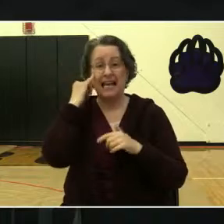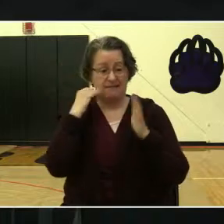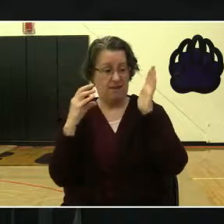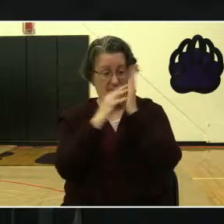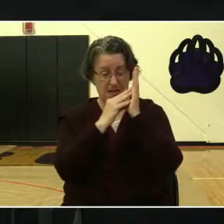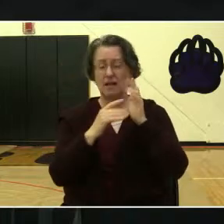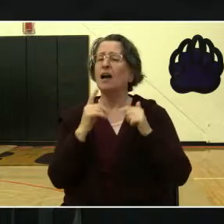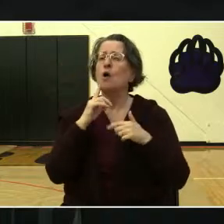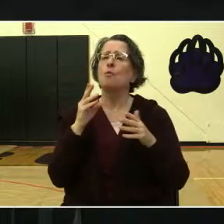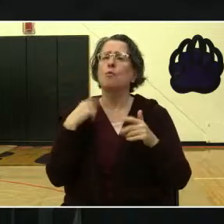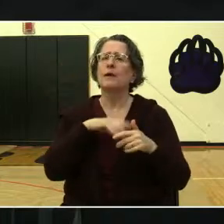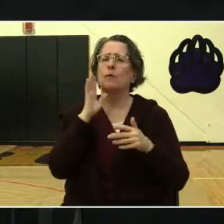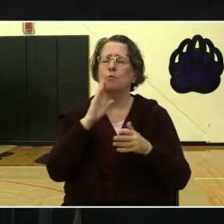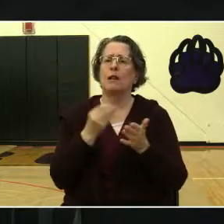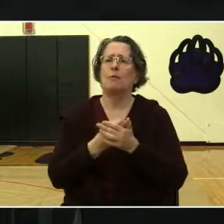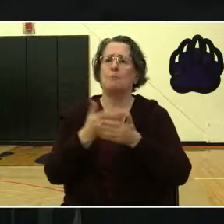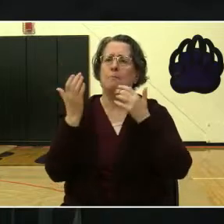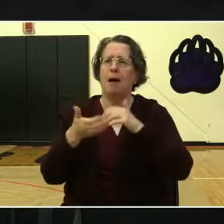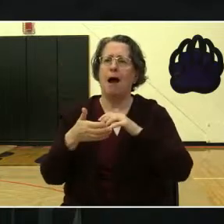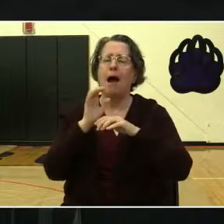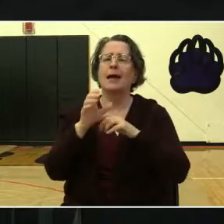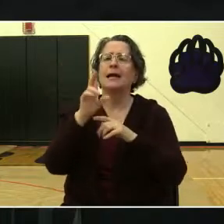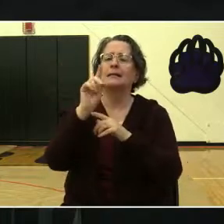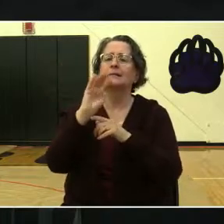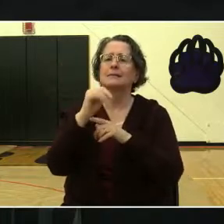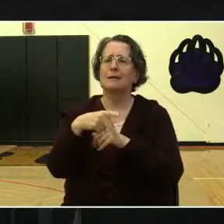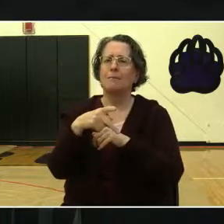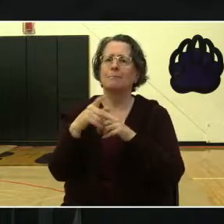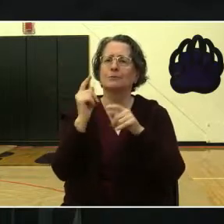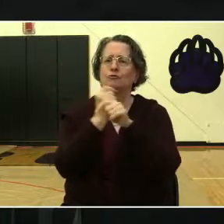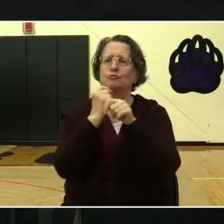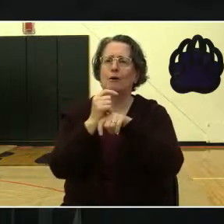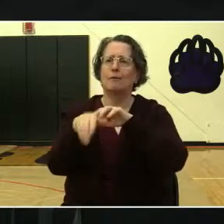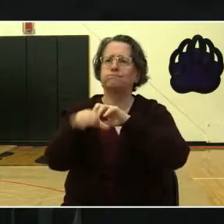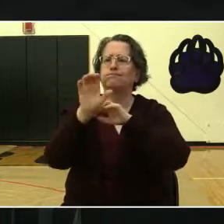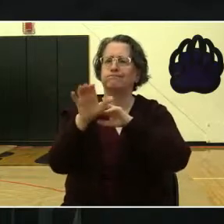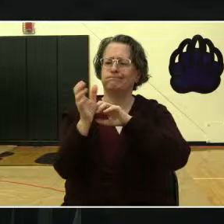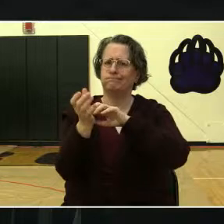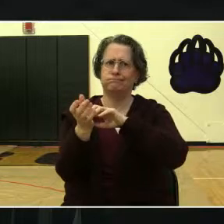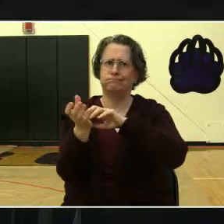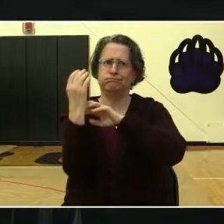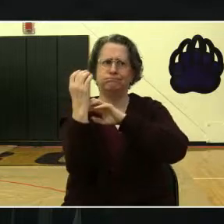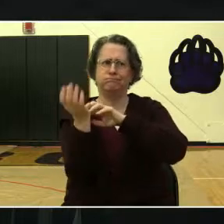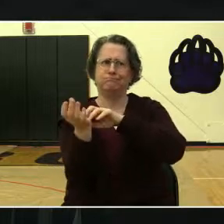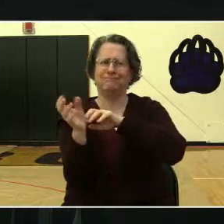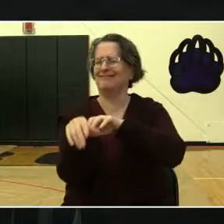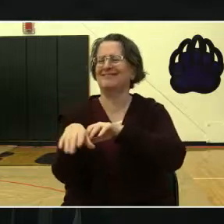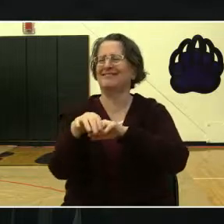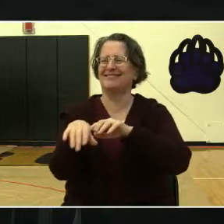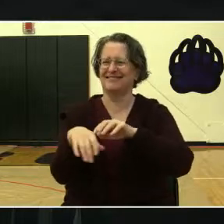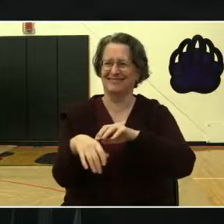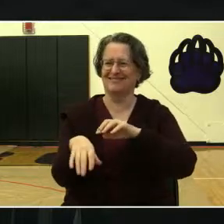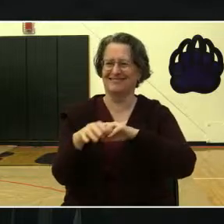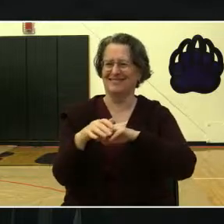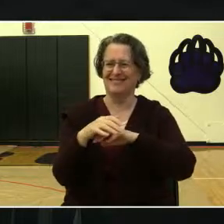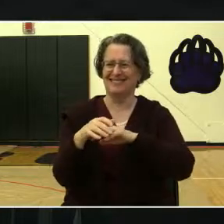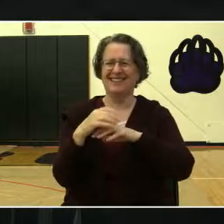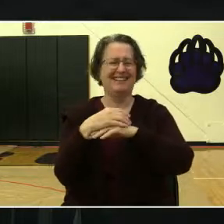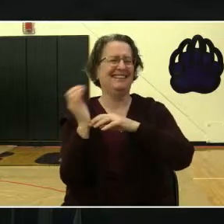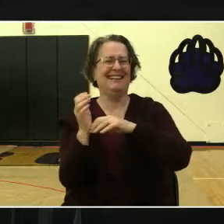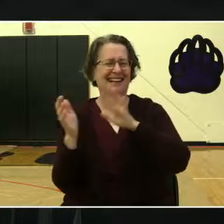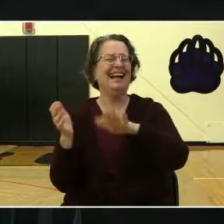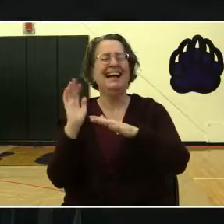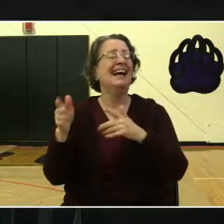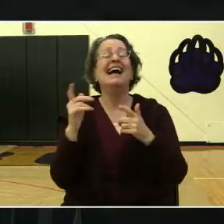to uh a dump truck that does certain things or to buy a greater that's not Germain we can change the dollar